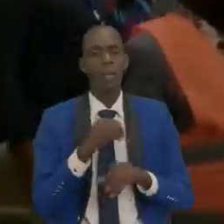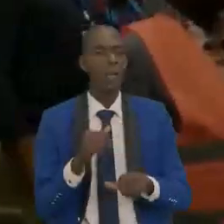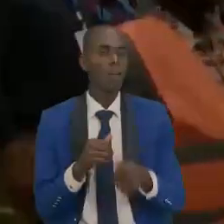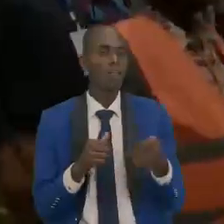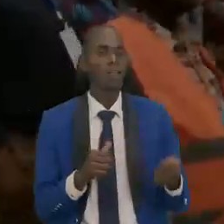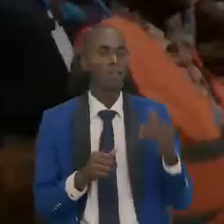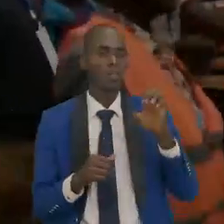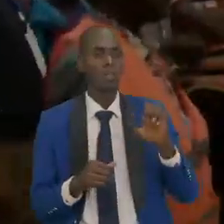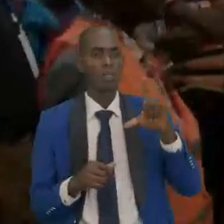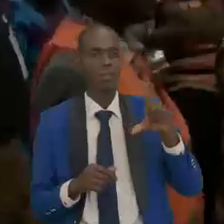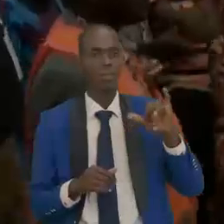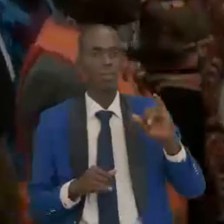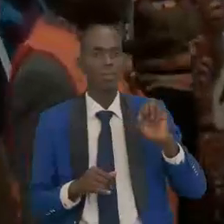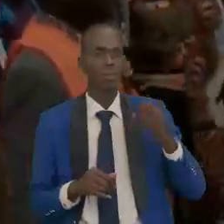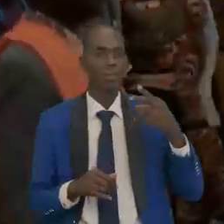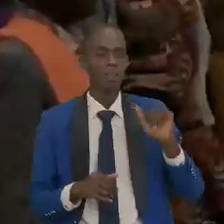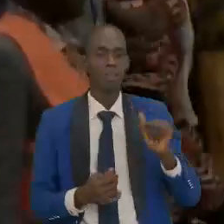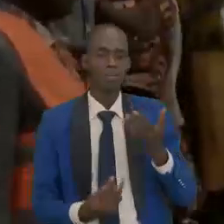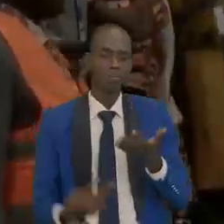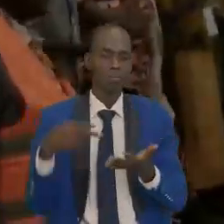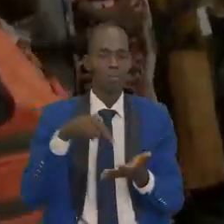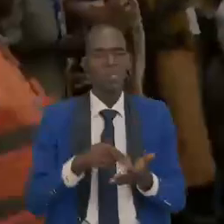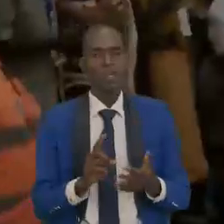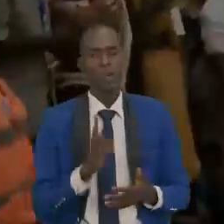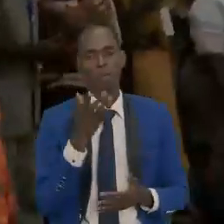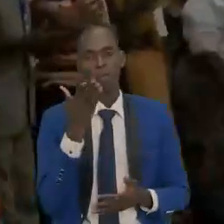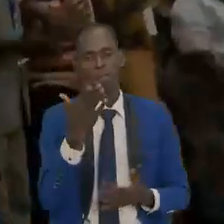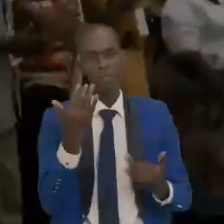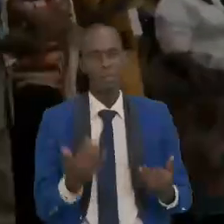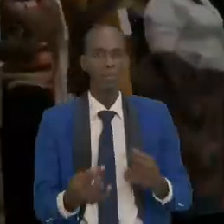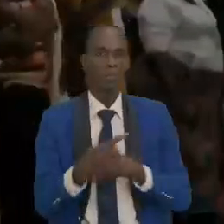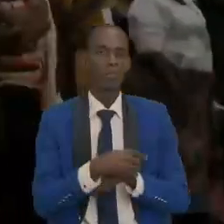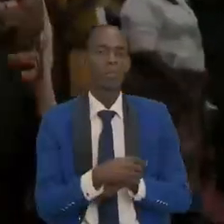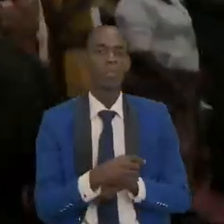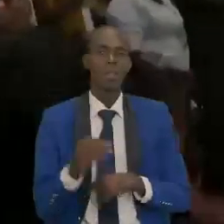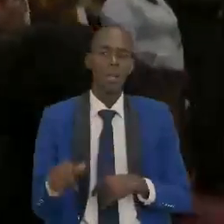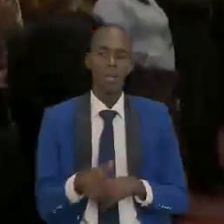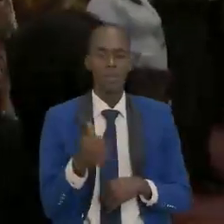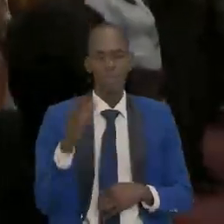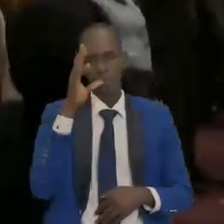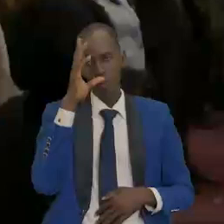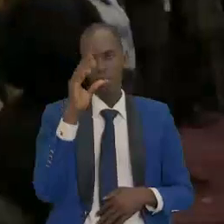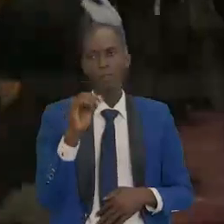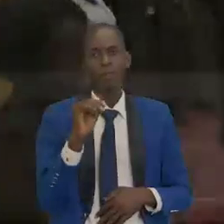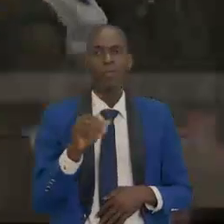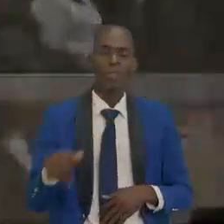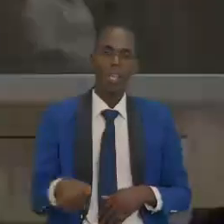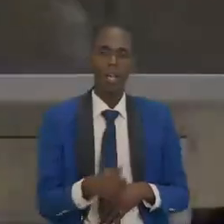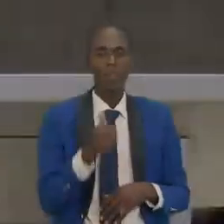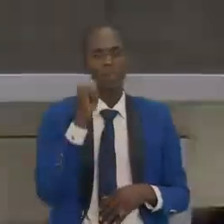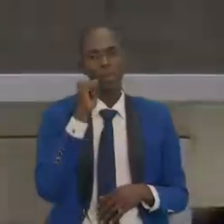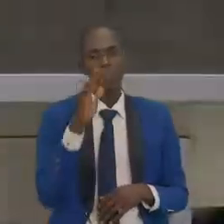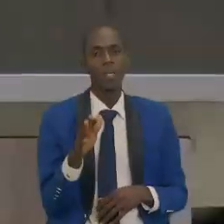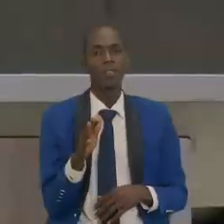Elisha rising up there today another man another woman